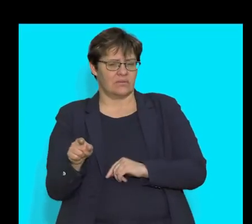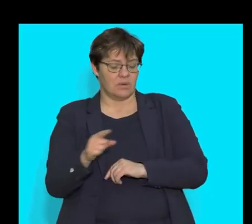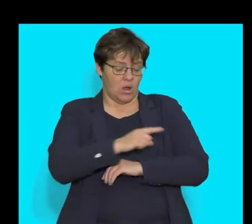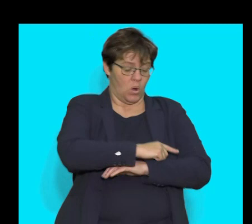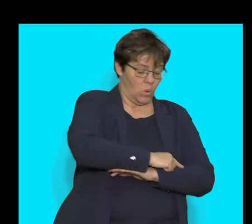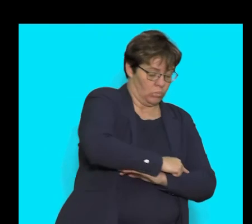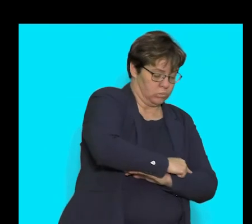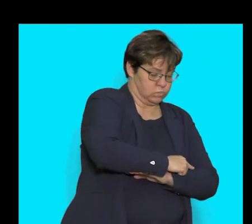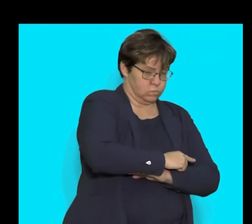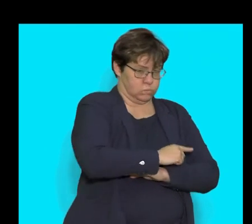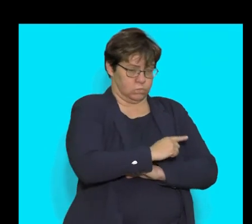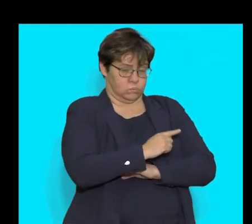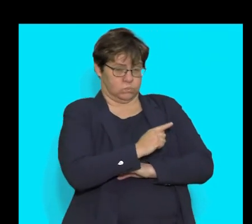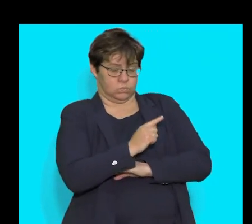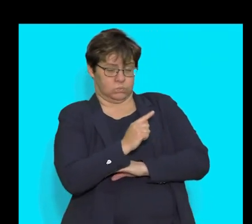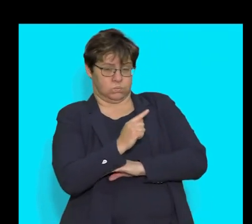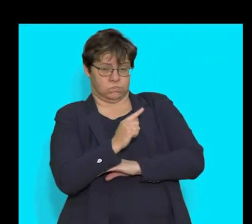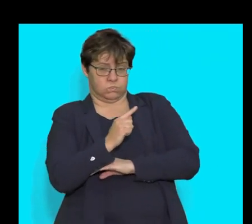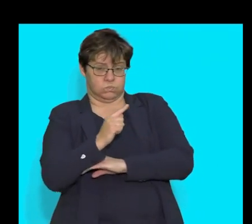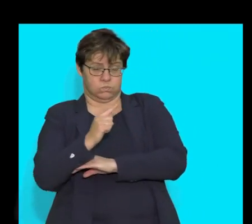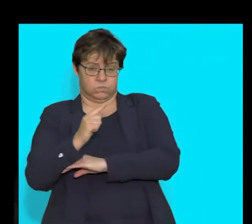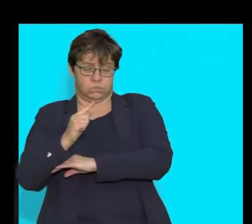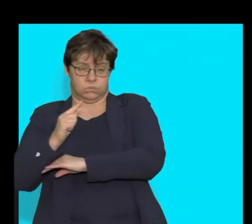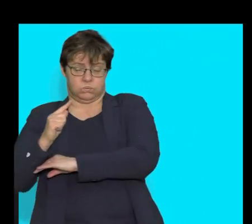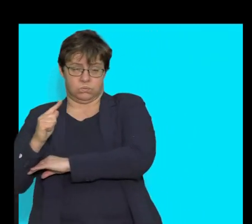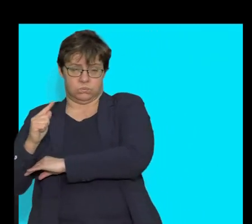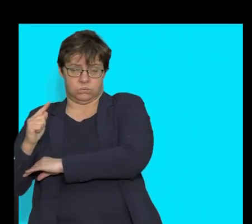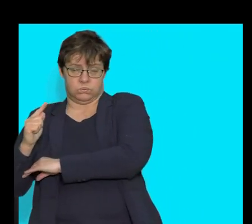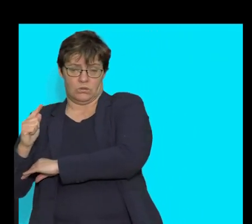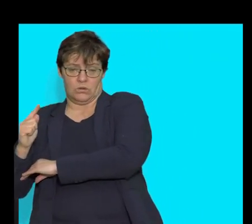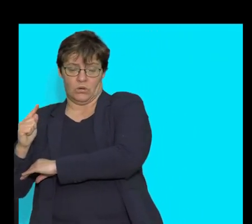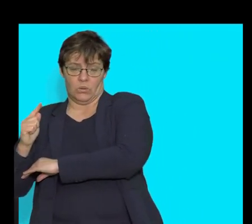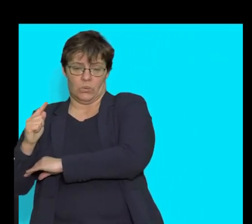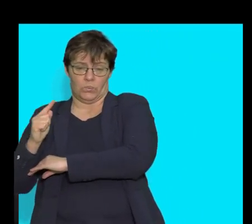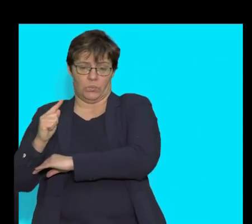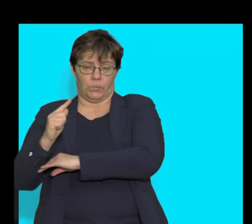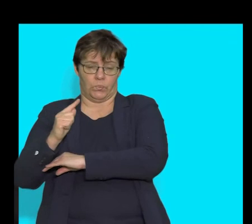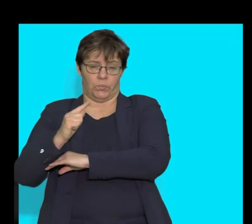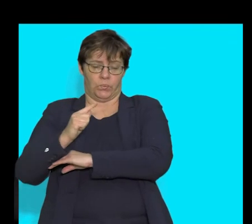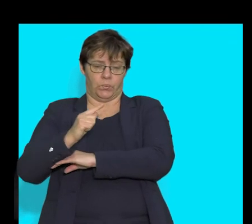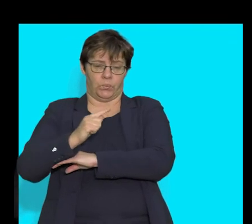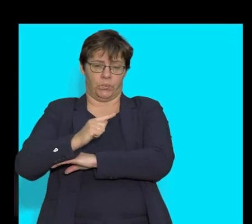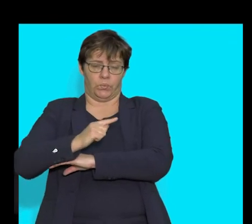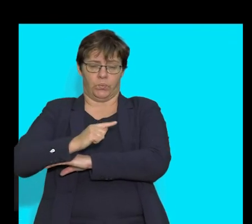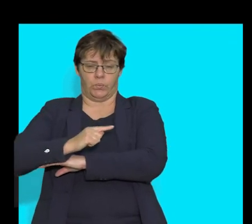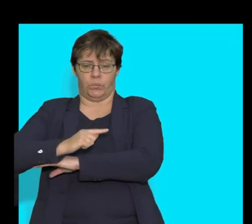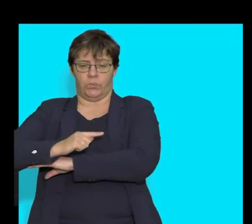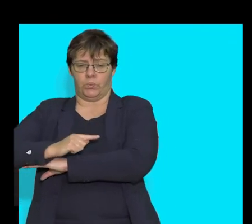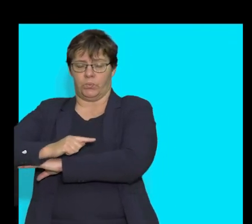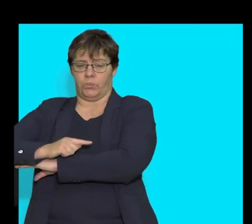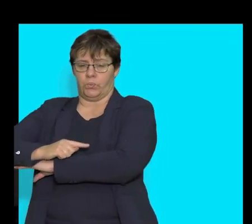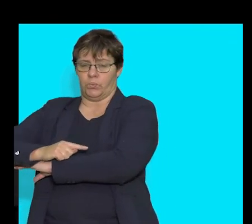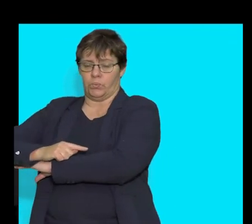to the velocity? Over here it was 20, over here it's got less, and it's now increasing in the